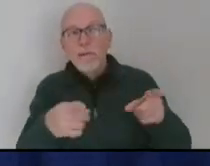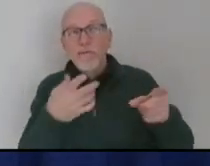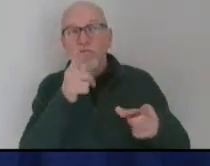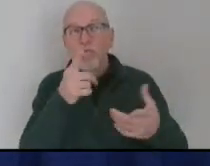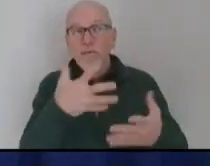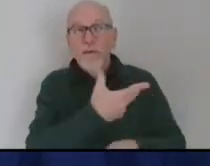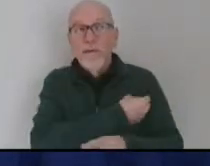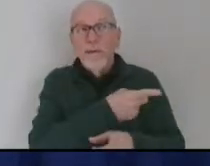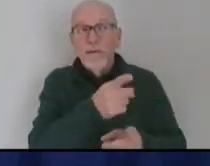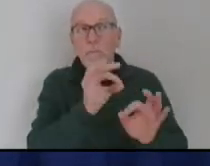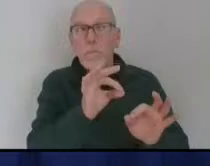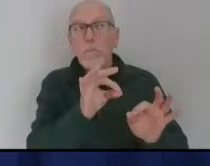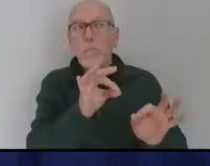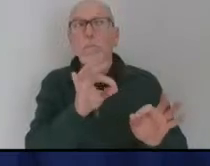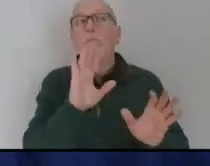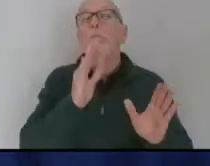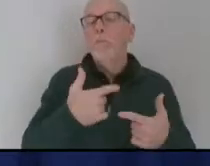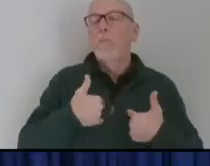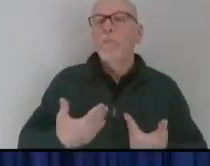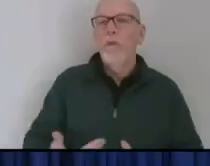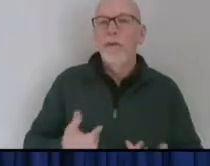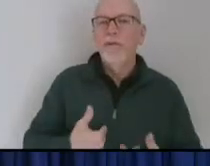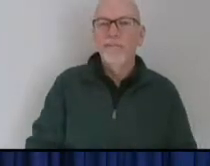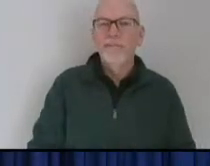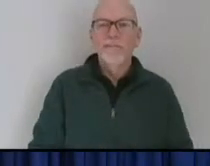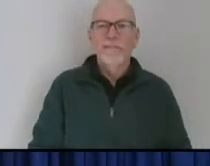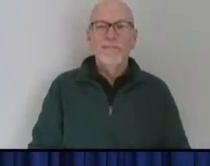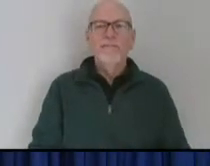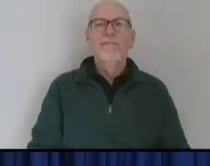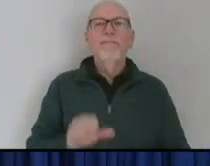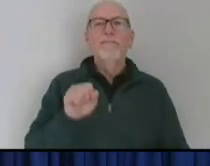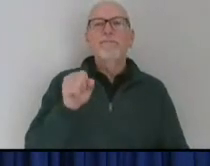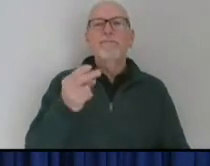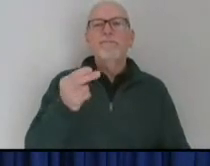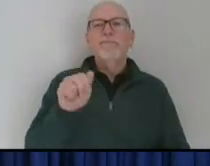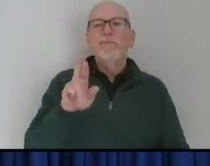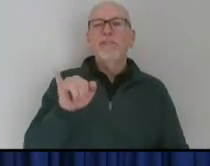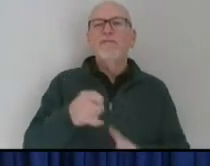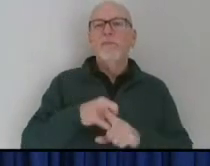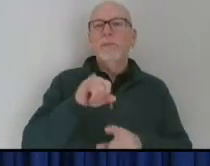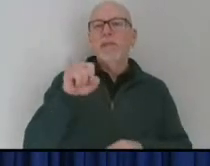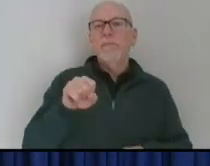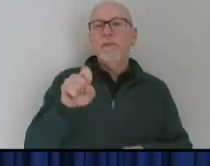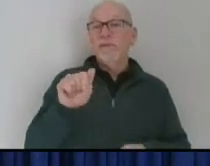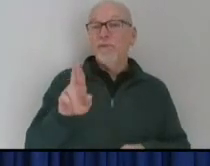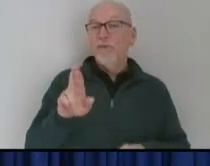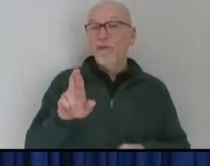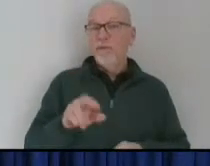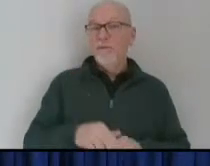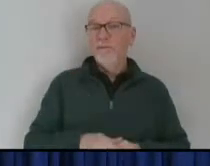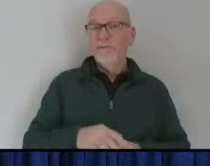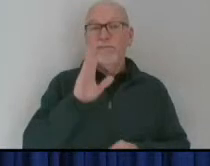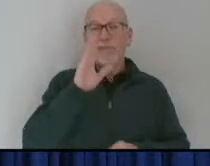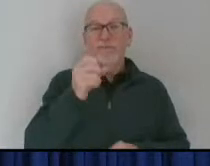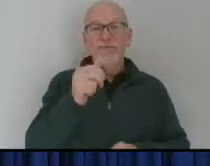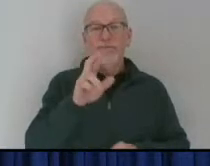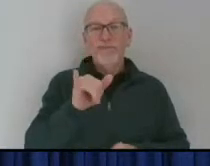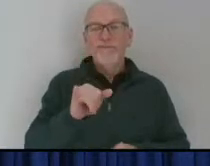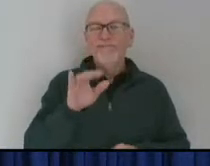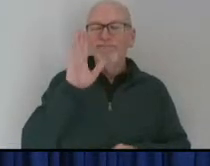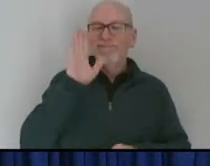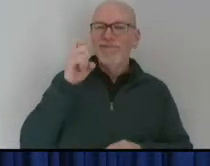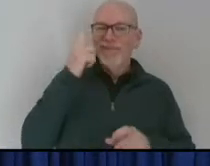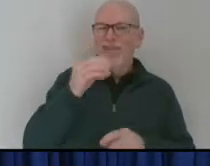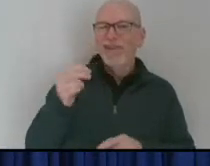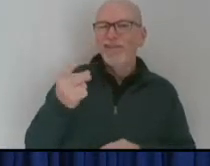vaccine. Sherry with the Indianapolis Star. Afternoon, Sherry. Good afternoon, Governor. Good afternoon, Dr.